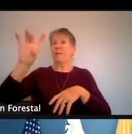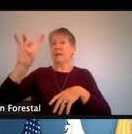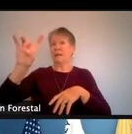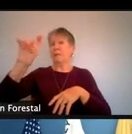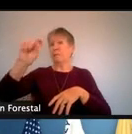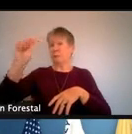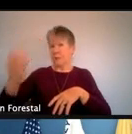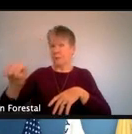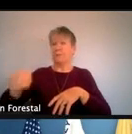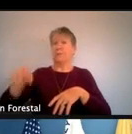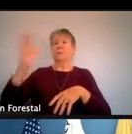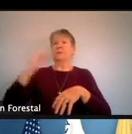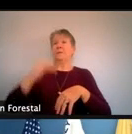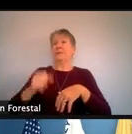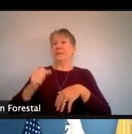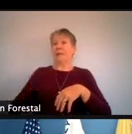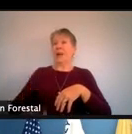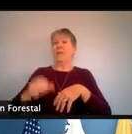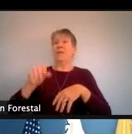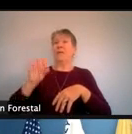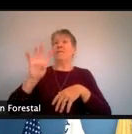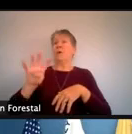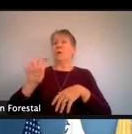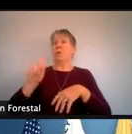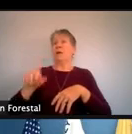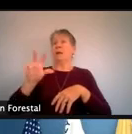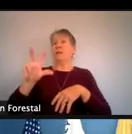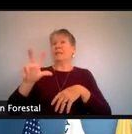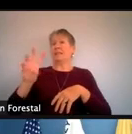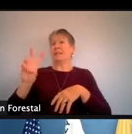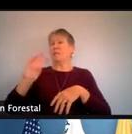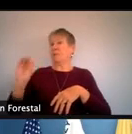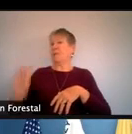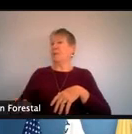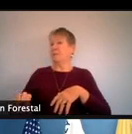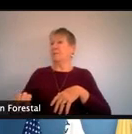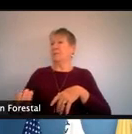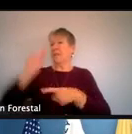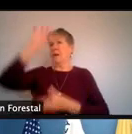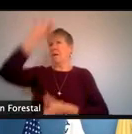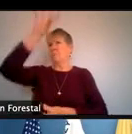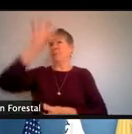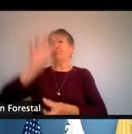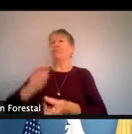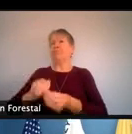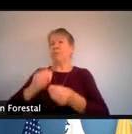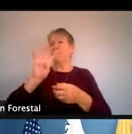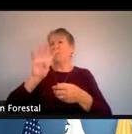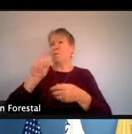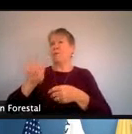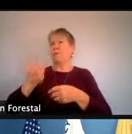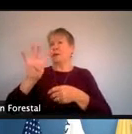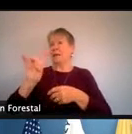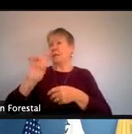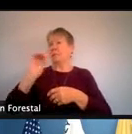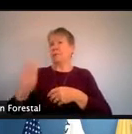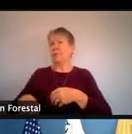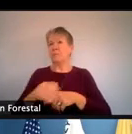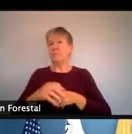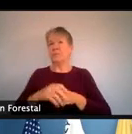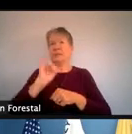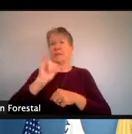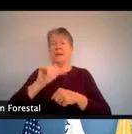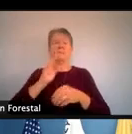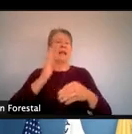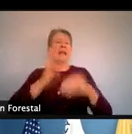of the state 4.36. So that concludes my daily report. Stay safe and remember, for each other